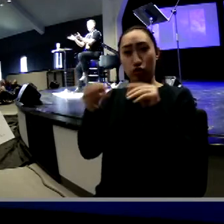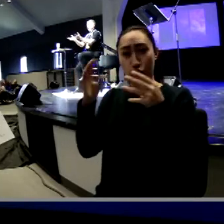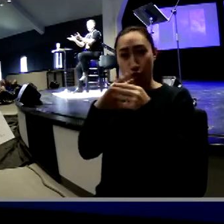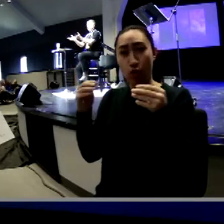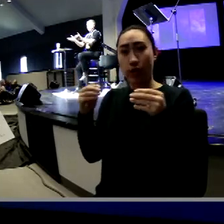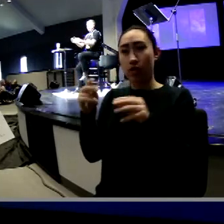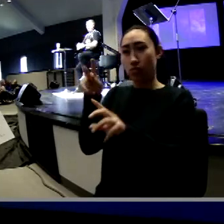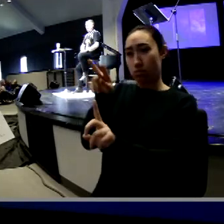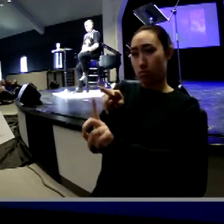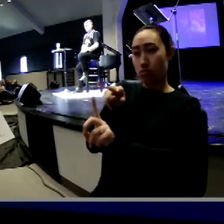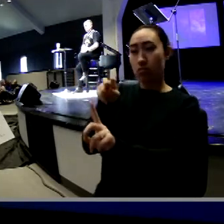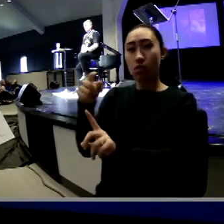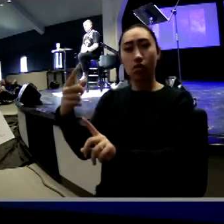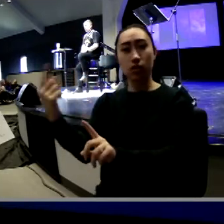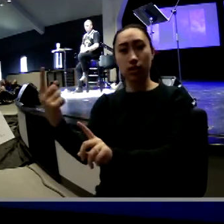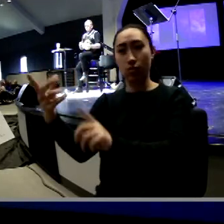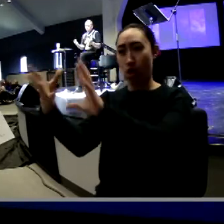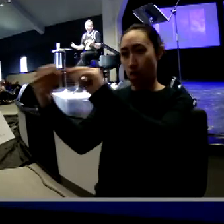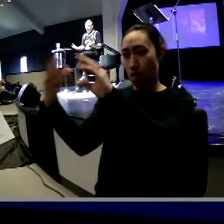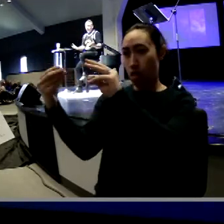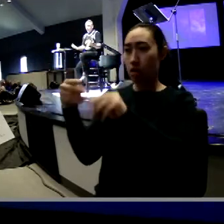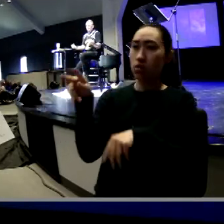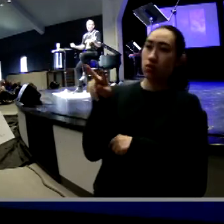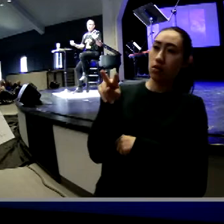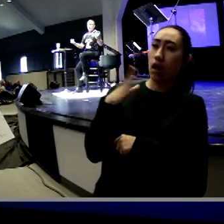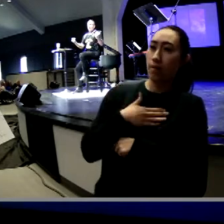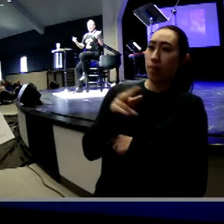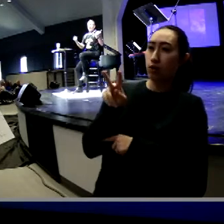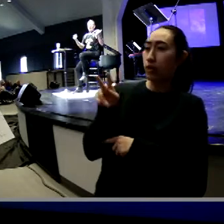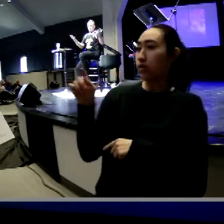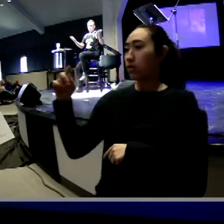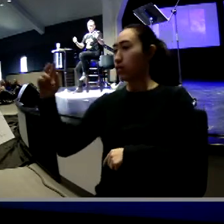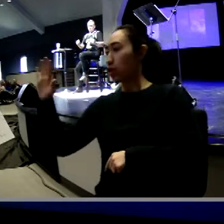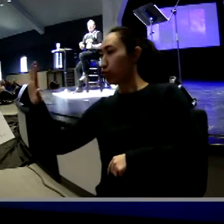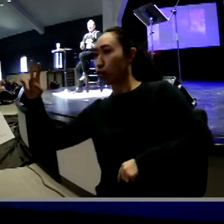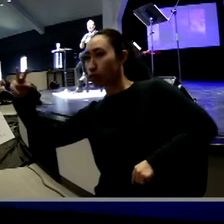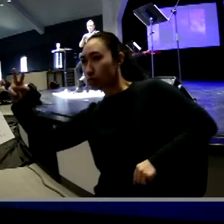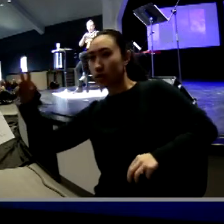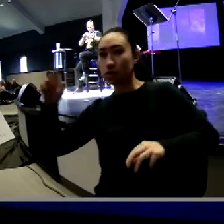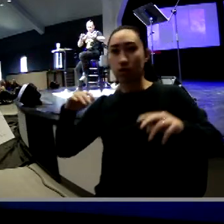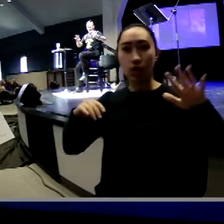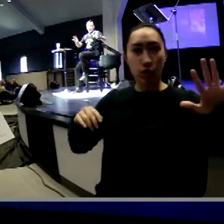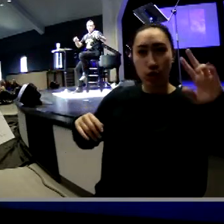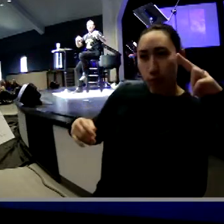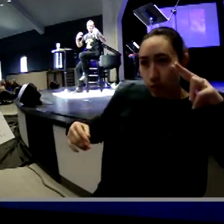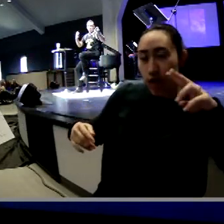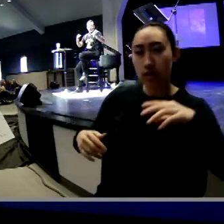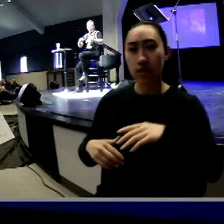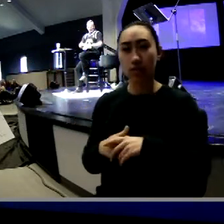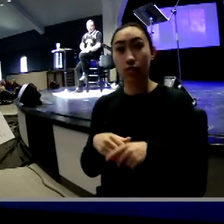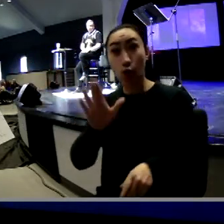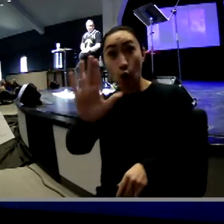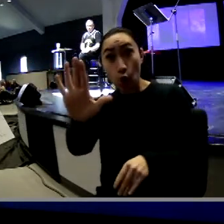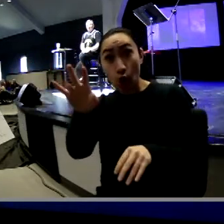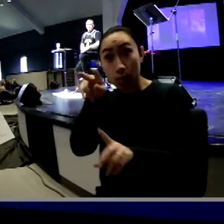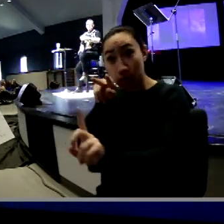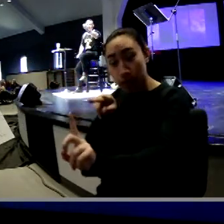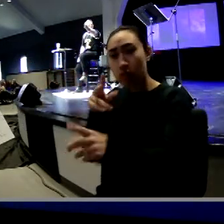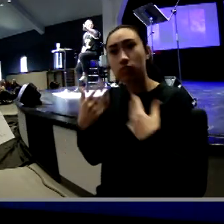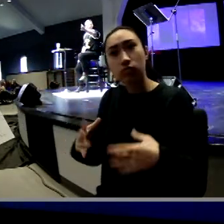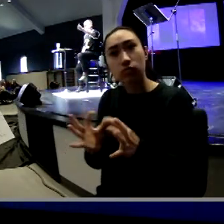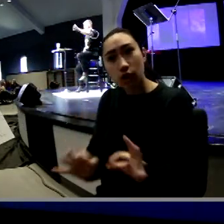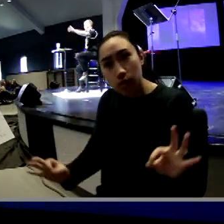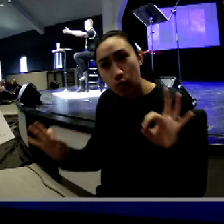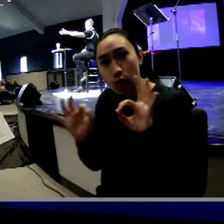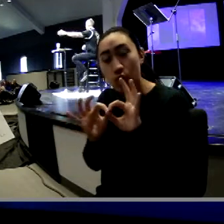You have a narrative for your life. You have a story that you tell, and that perspective lives in it. Many